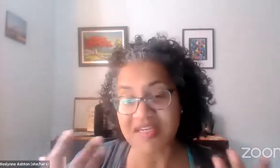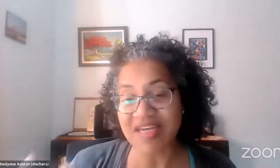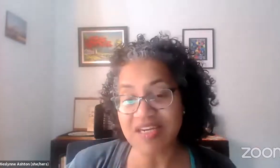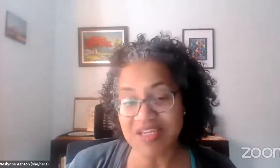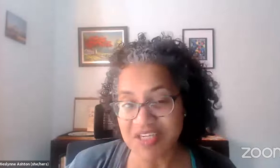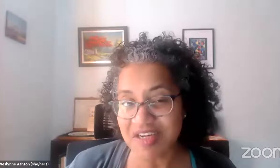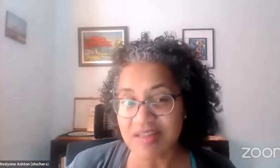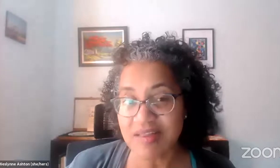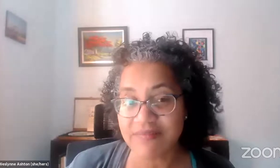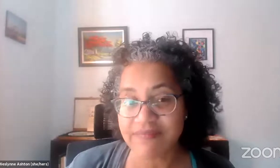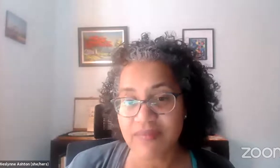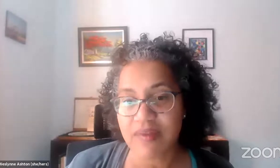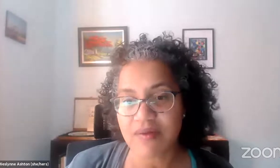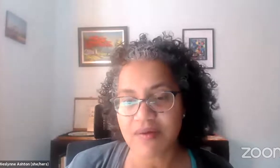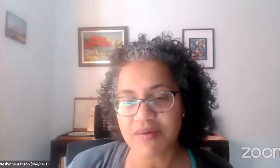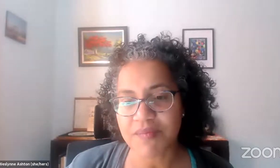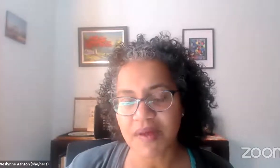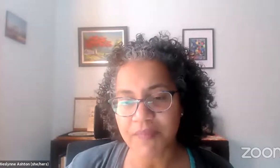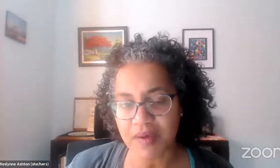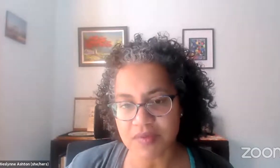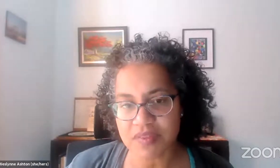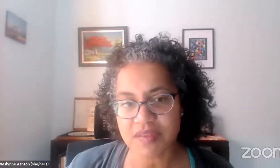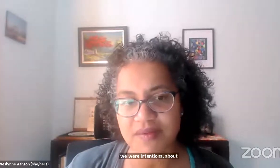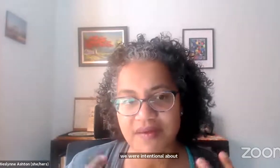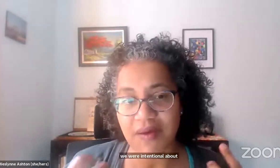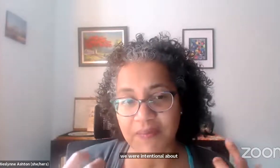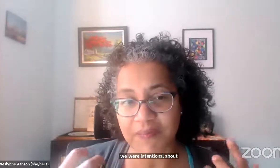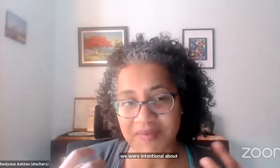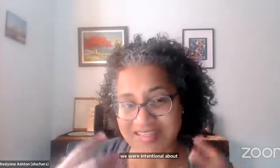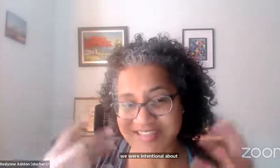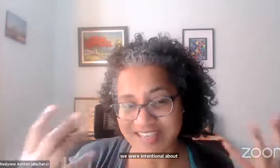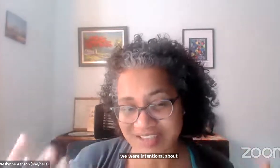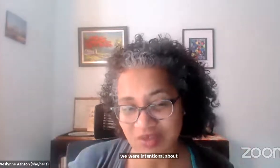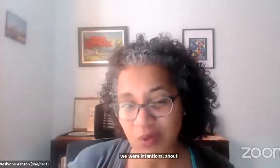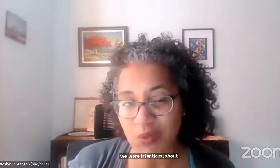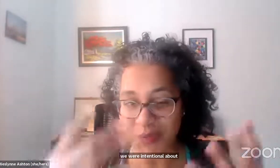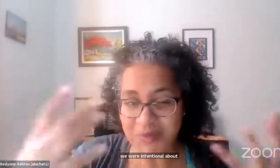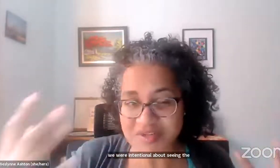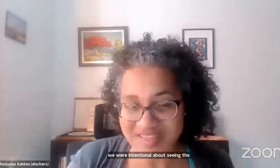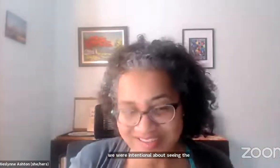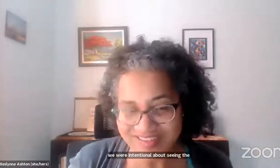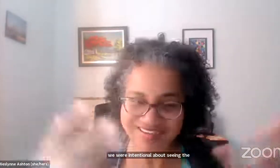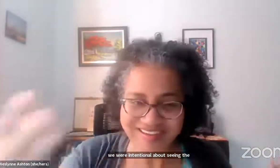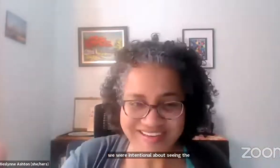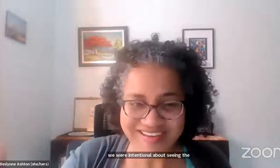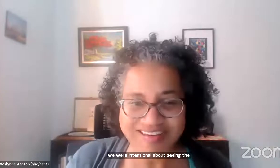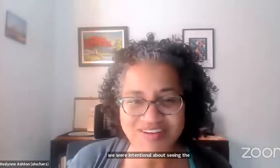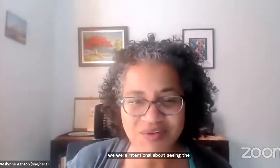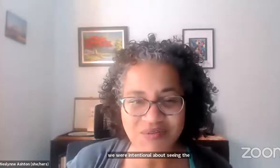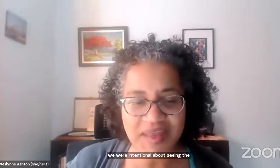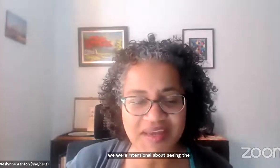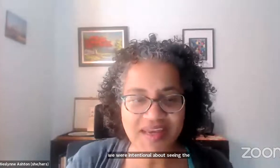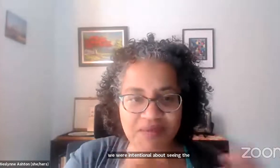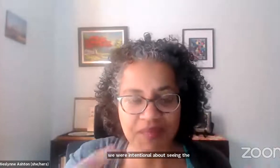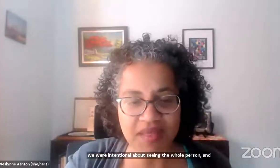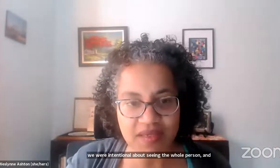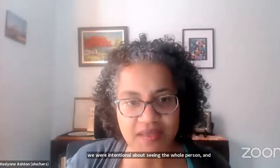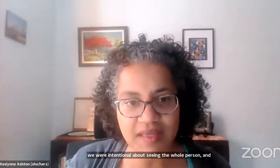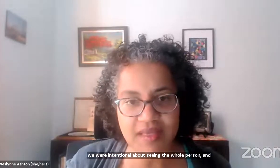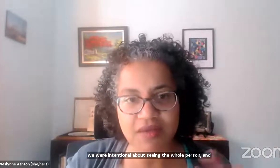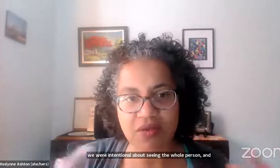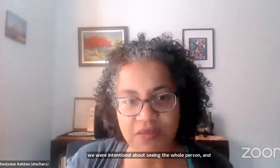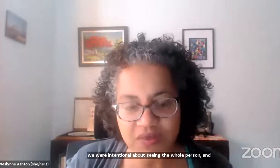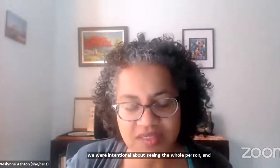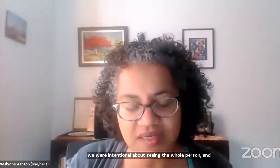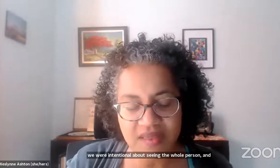we were intentional about seeing the whole person, and